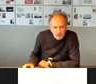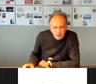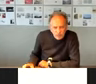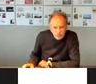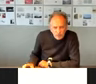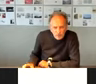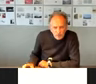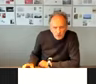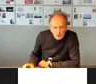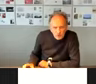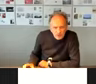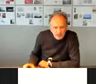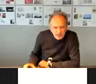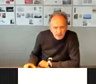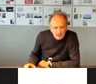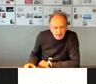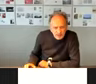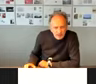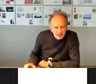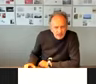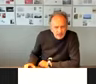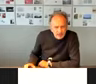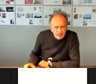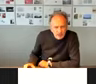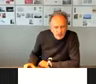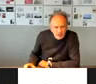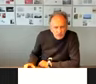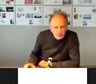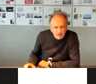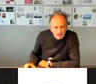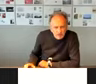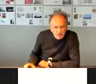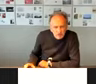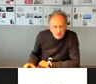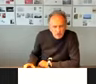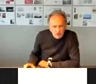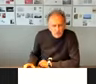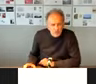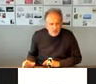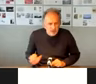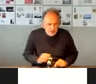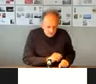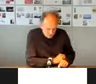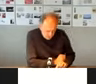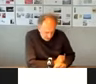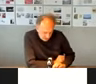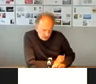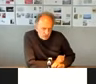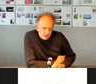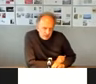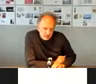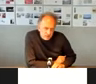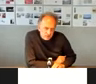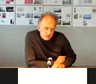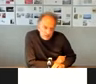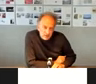that building that had been demolished. And since the site is quite restricted